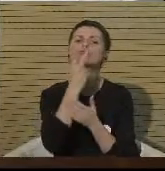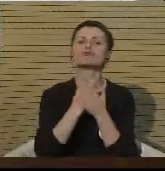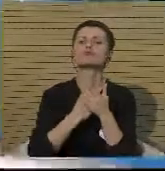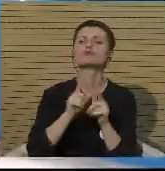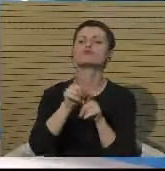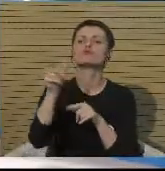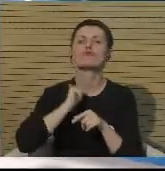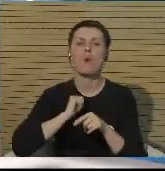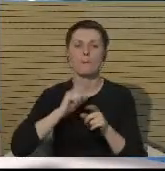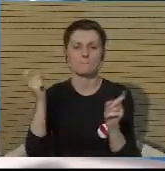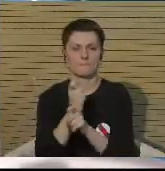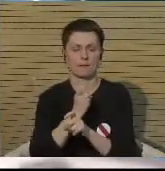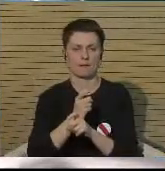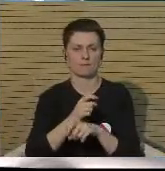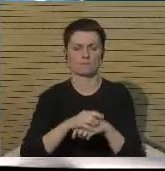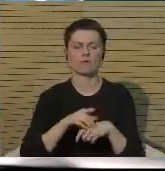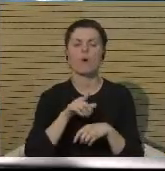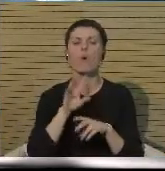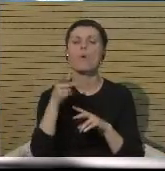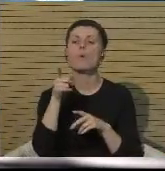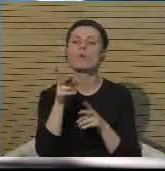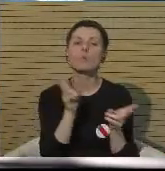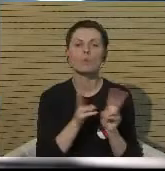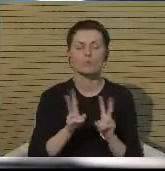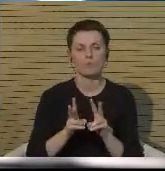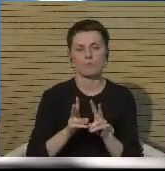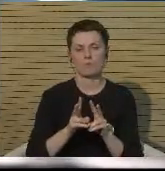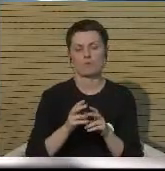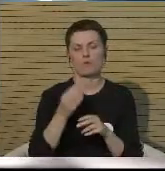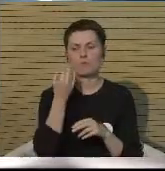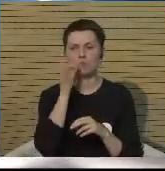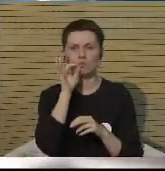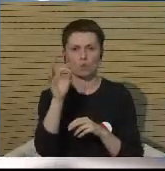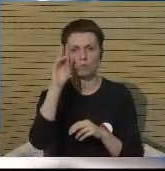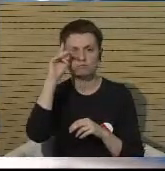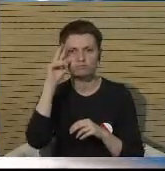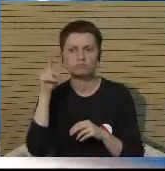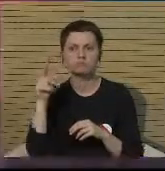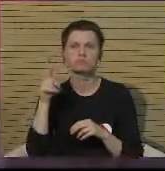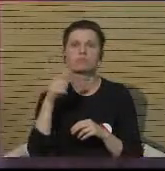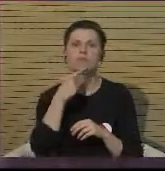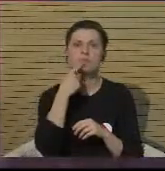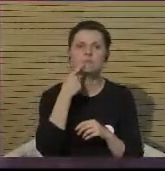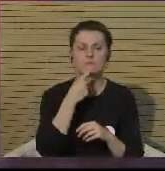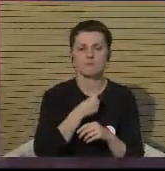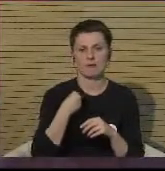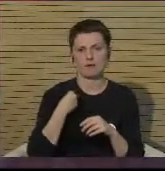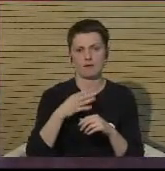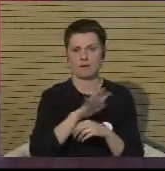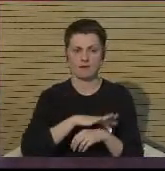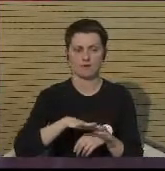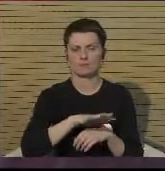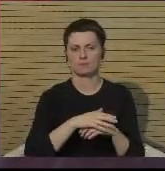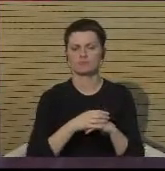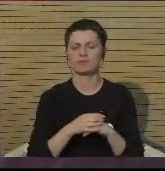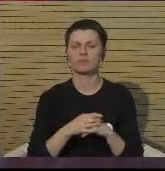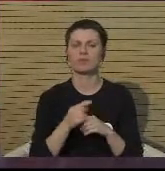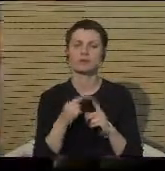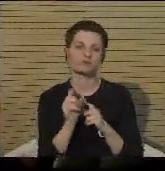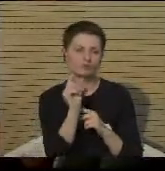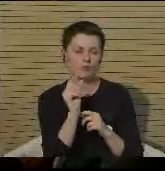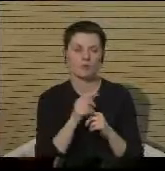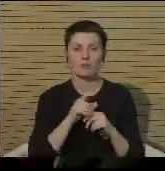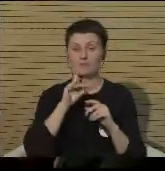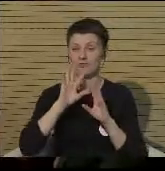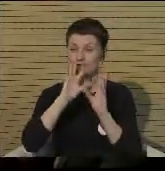they also are important for literatures of their countries. They are well recognized and they realize Polish context quite